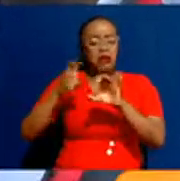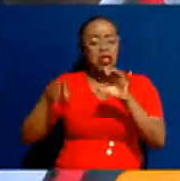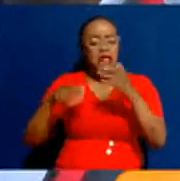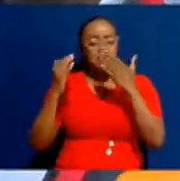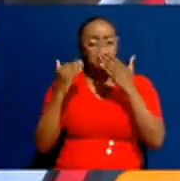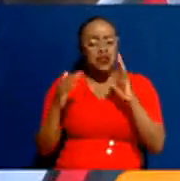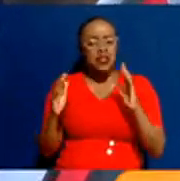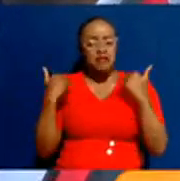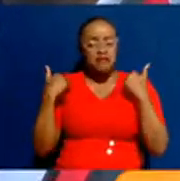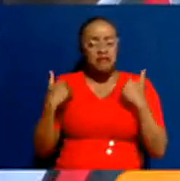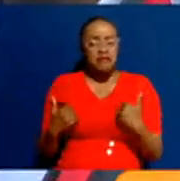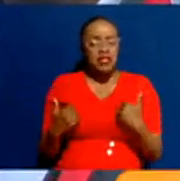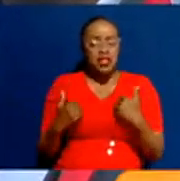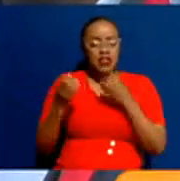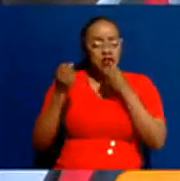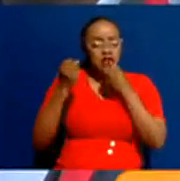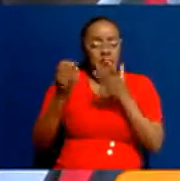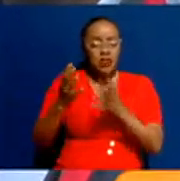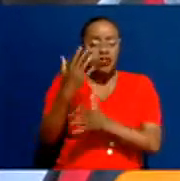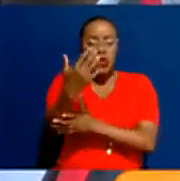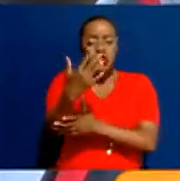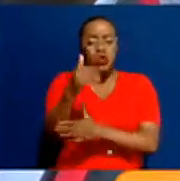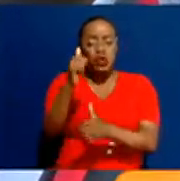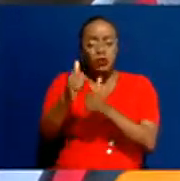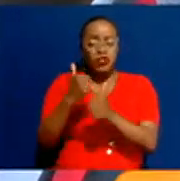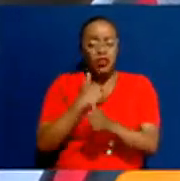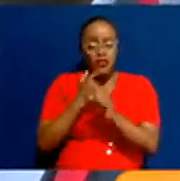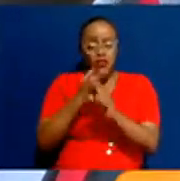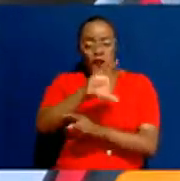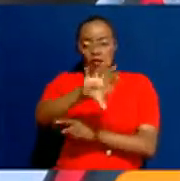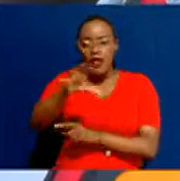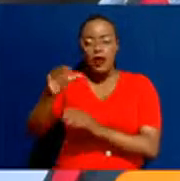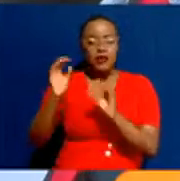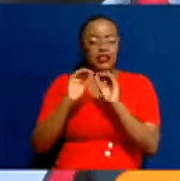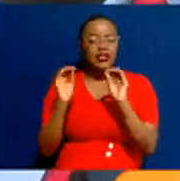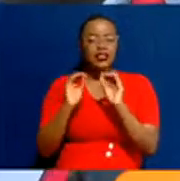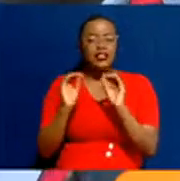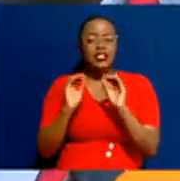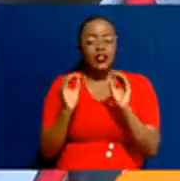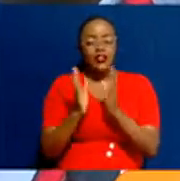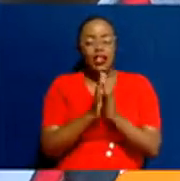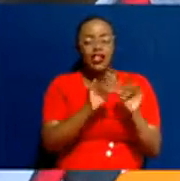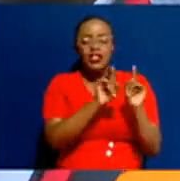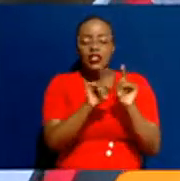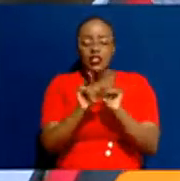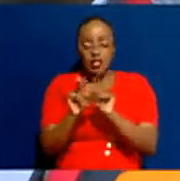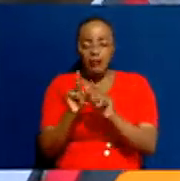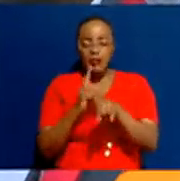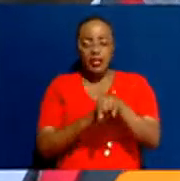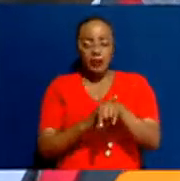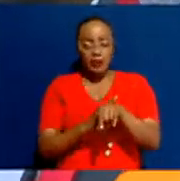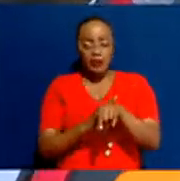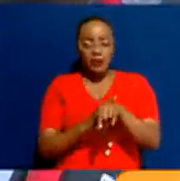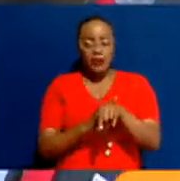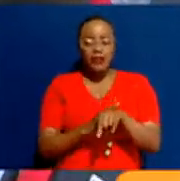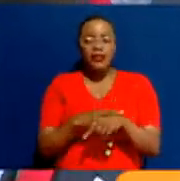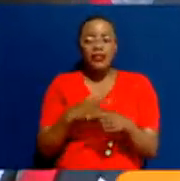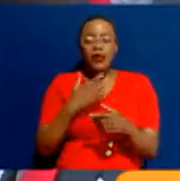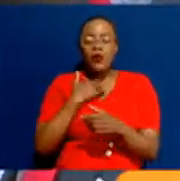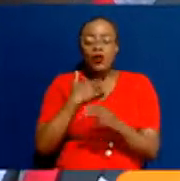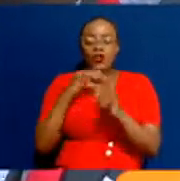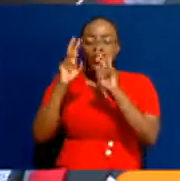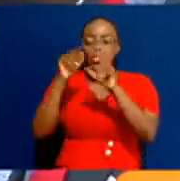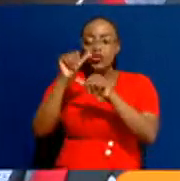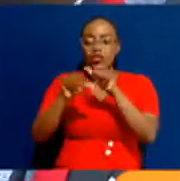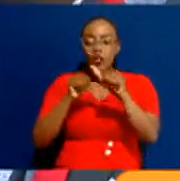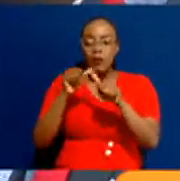and I'm not privy to the documents that they have from the county, and also they wanted issues to